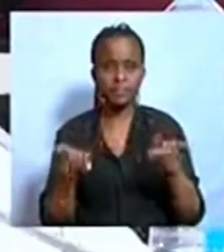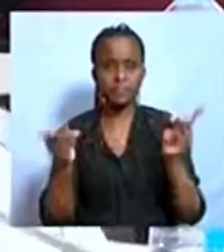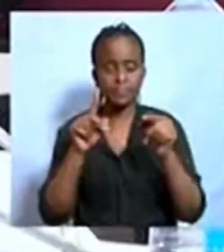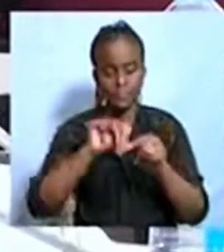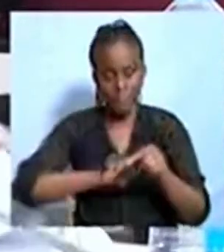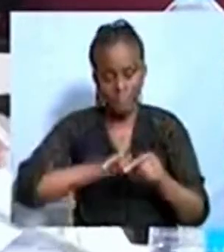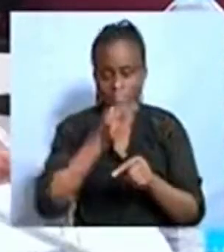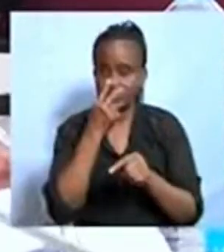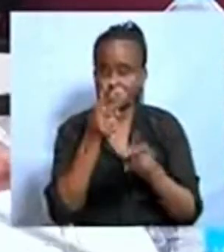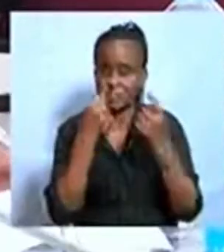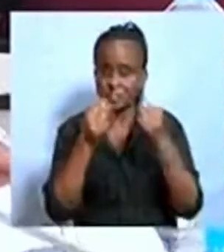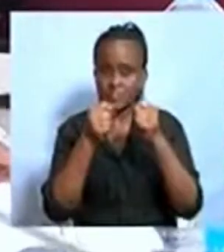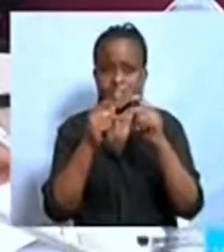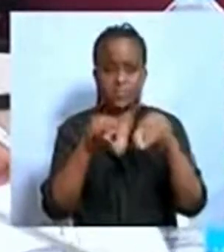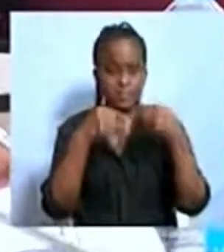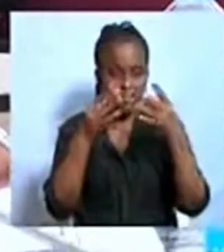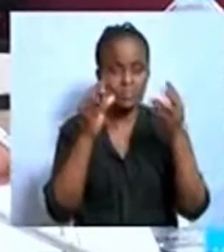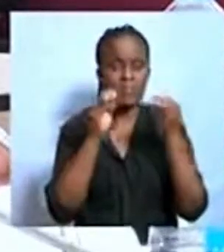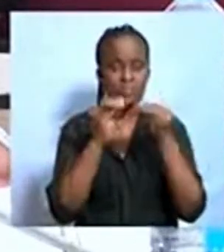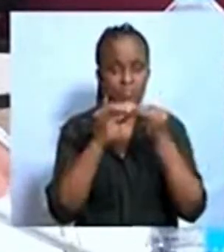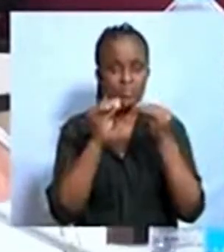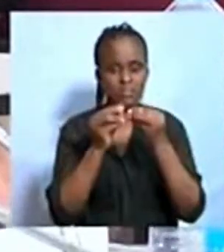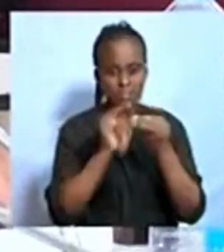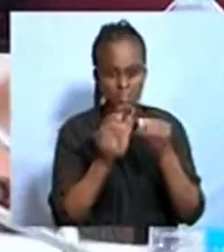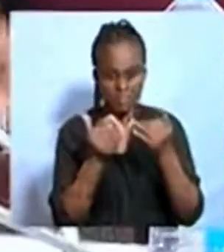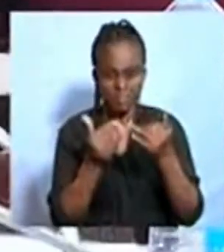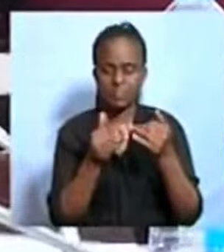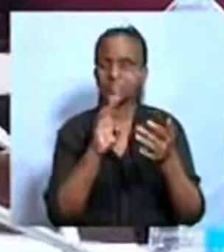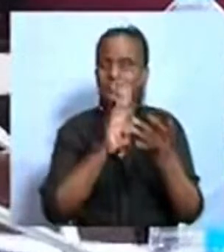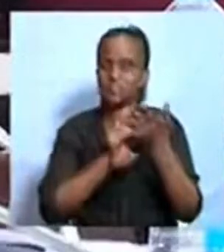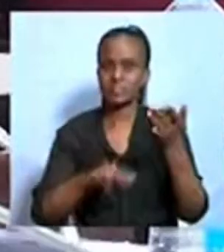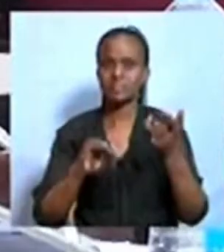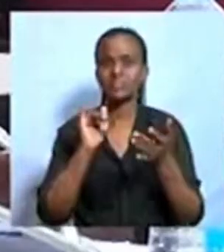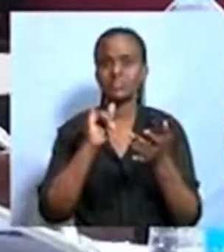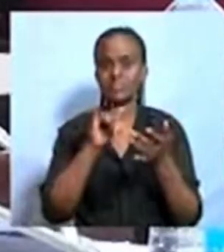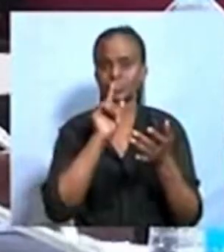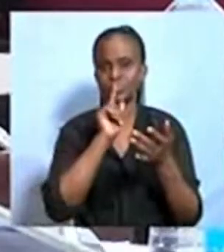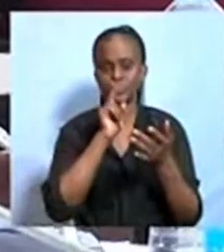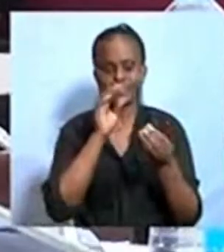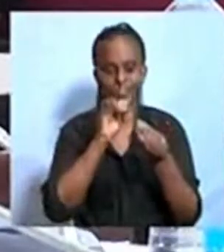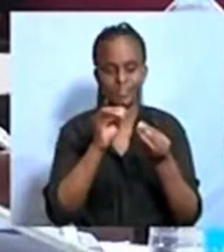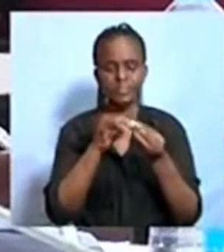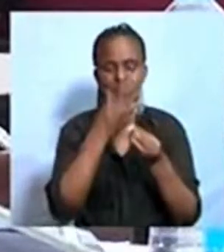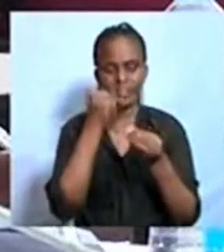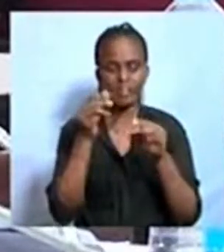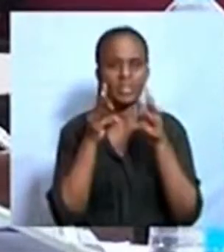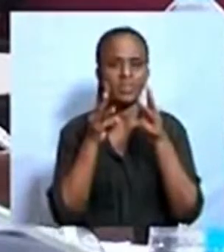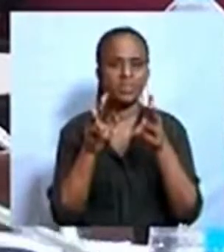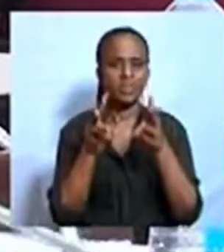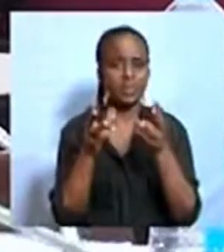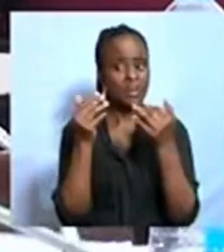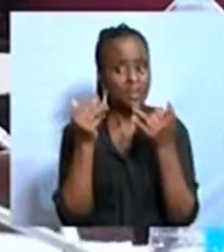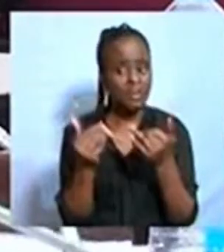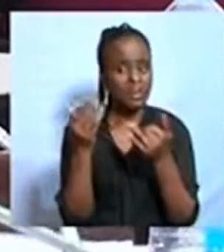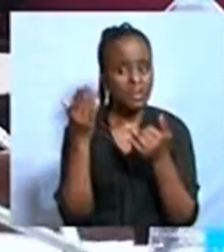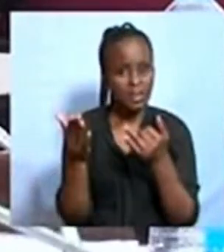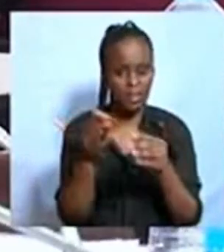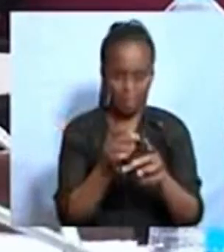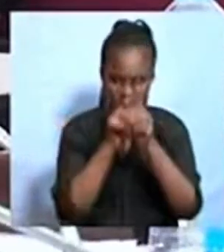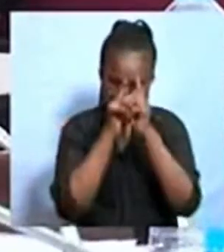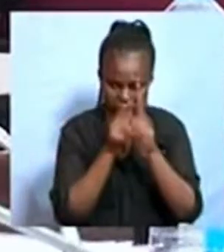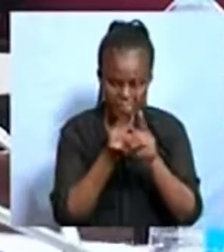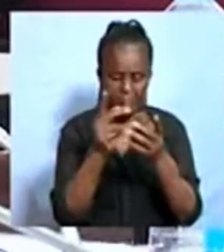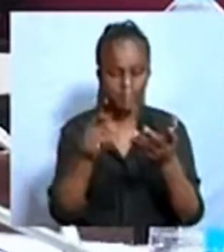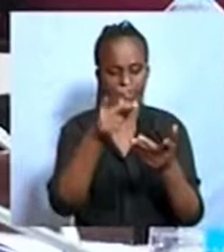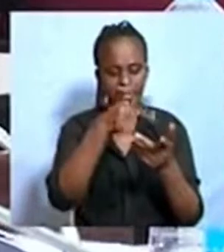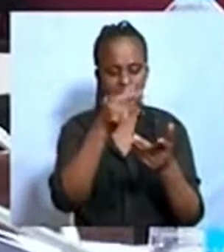this to try and give it substance, we also do believe that the best way to determine the priorities